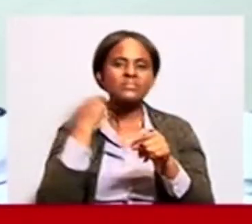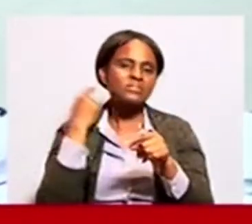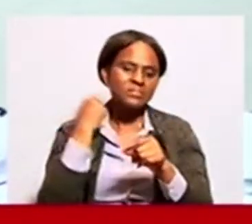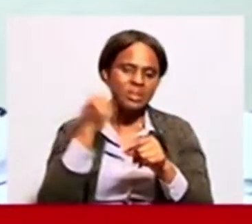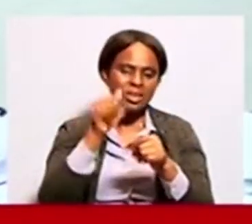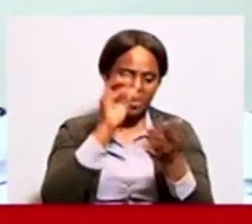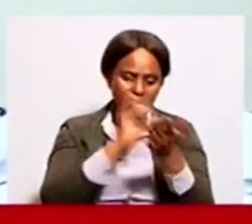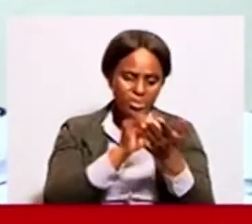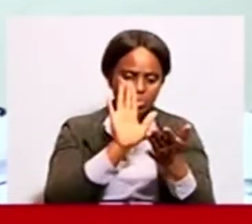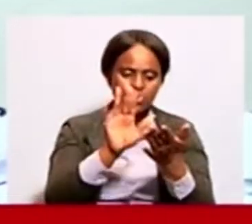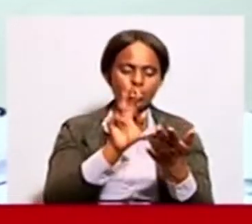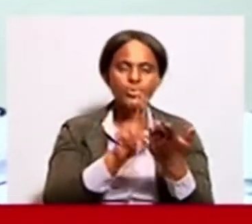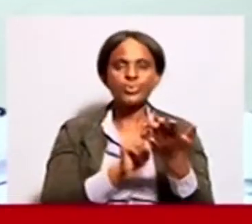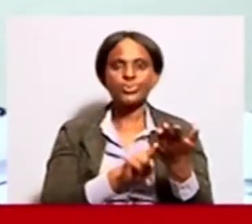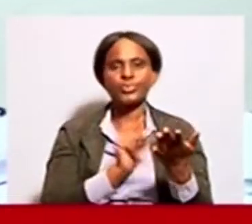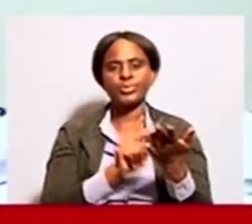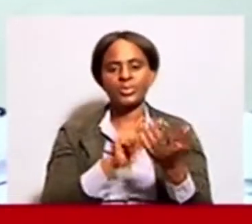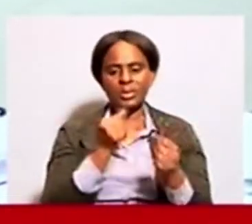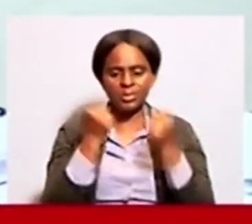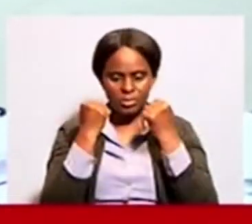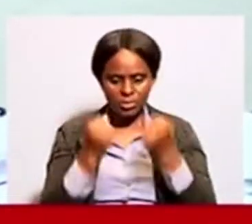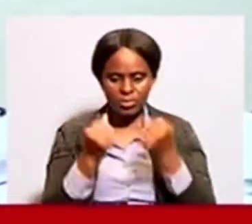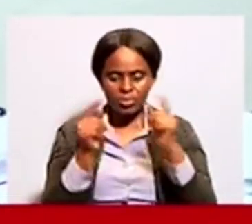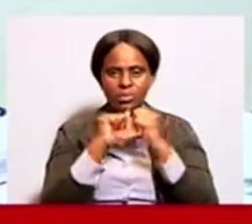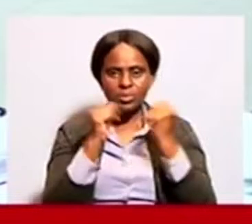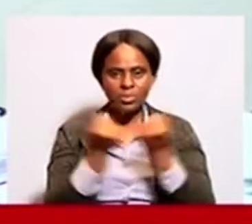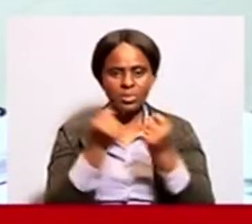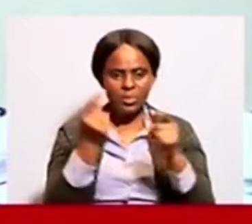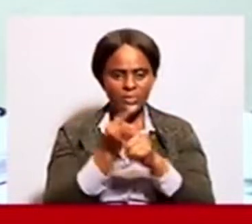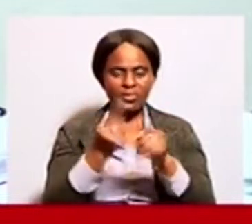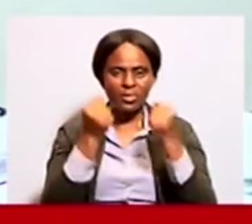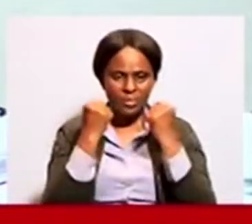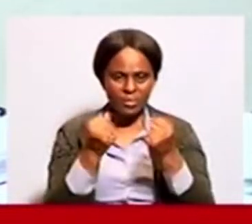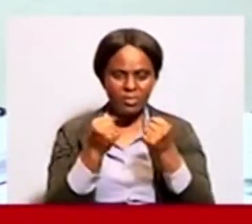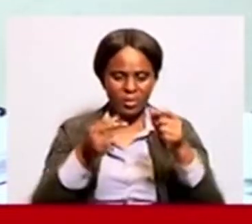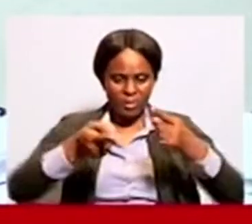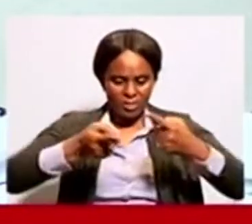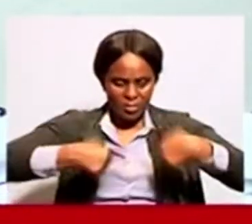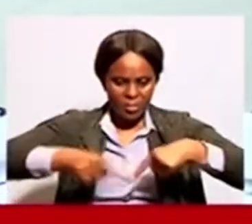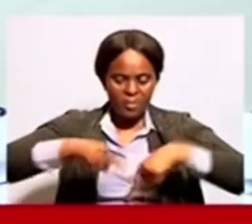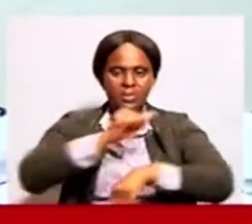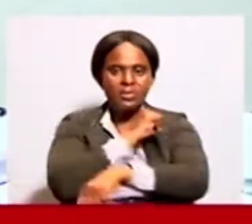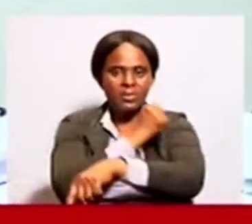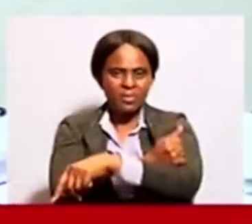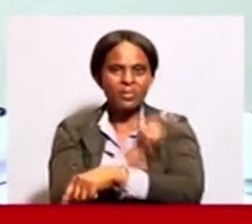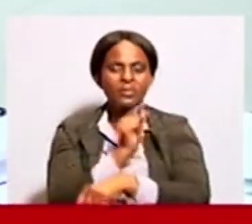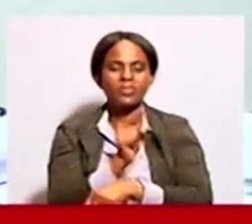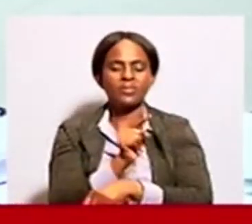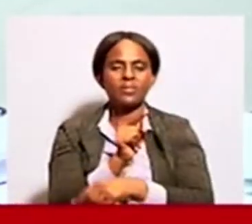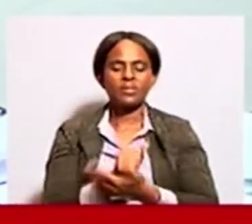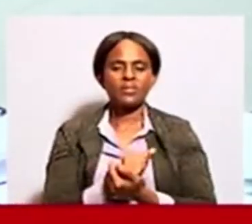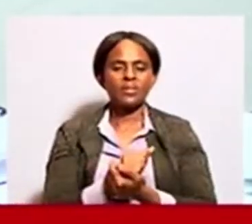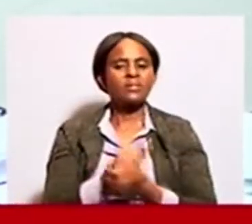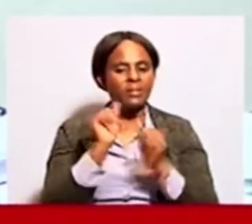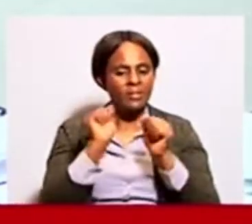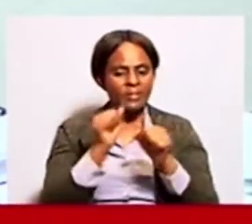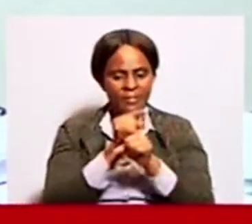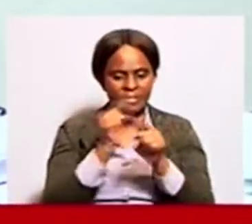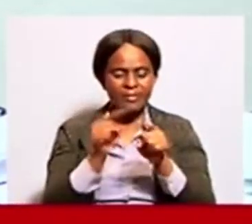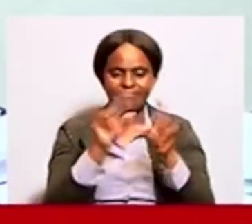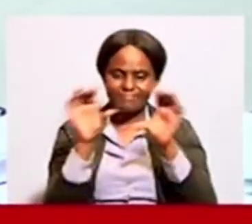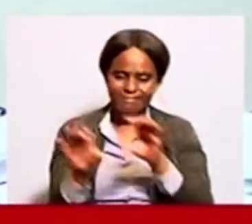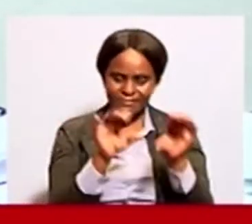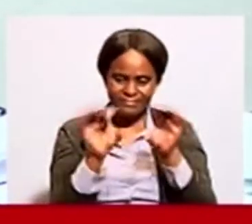report. A strong team from a strong local authority. It can just be doing things like